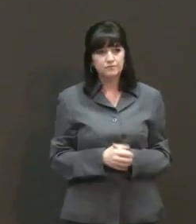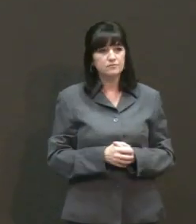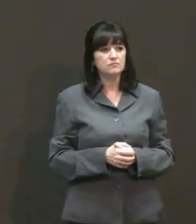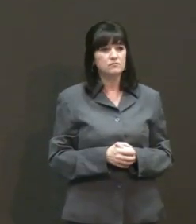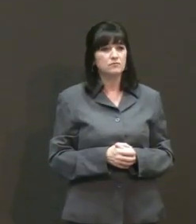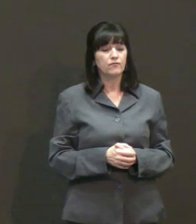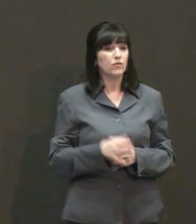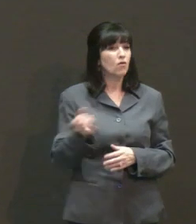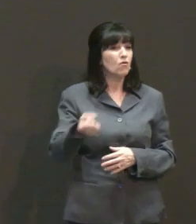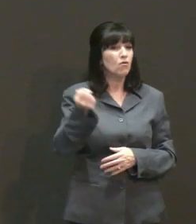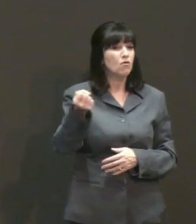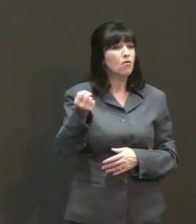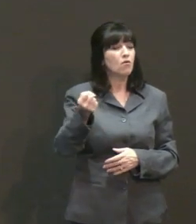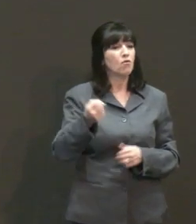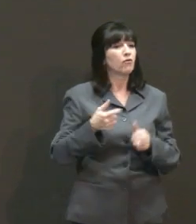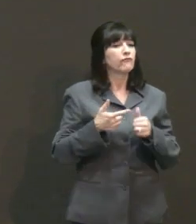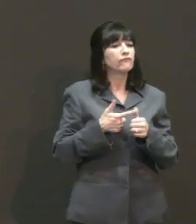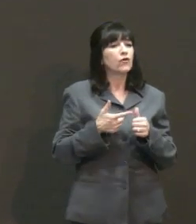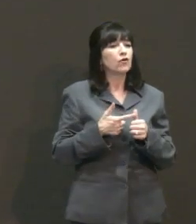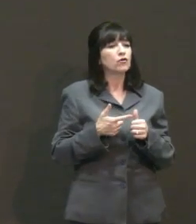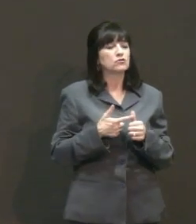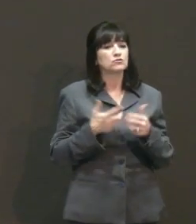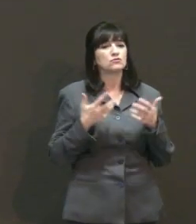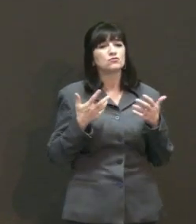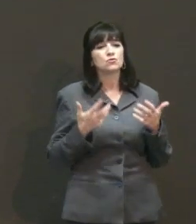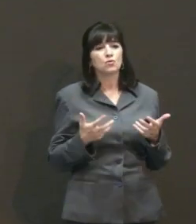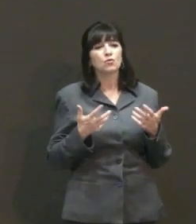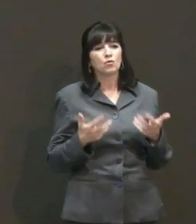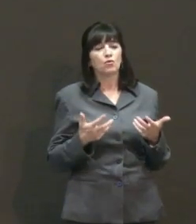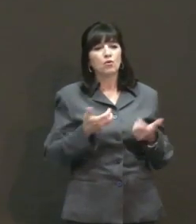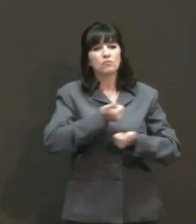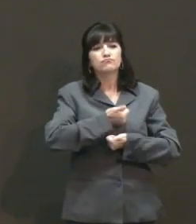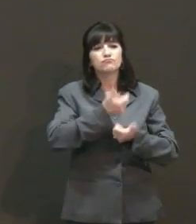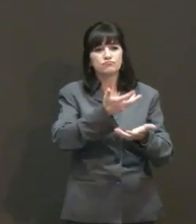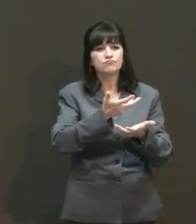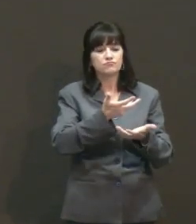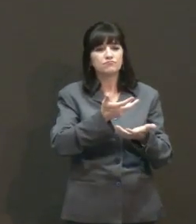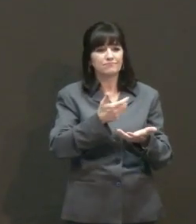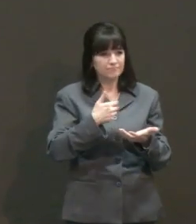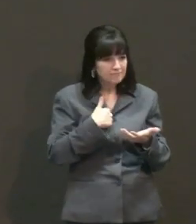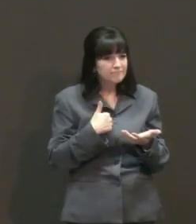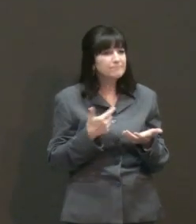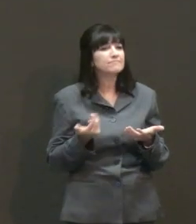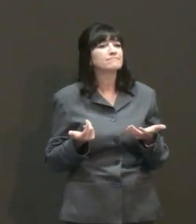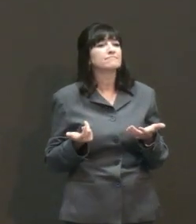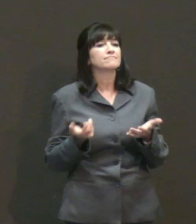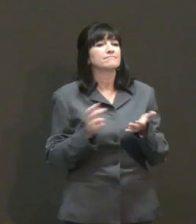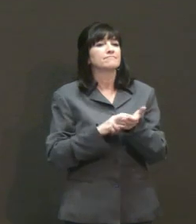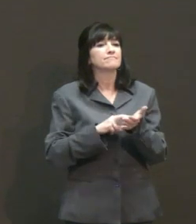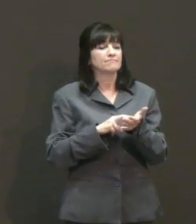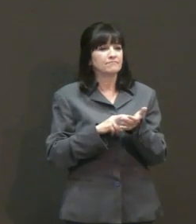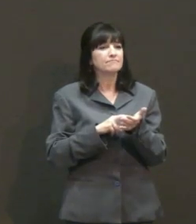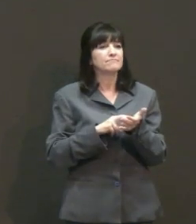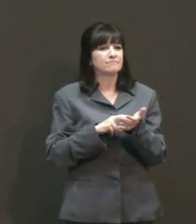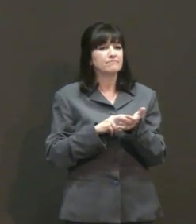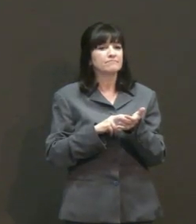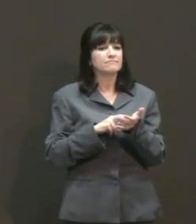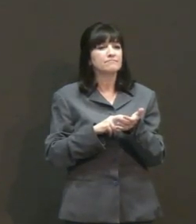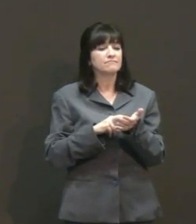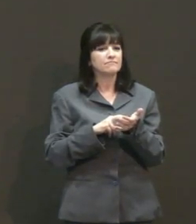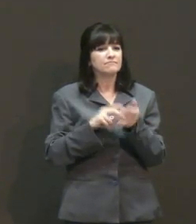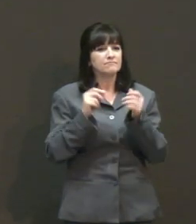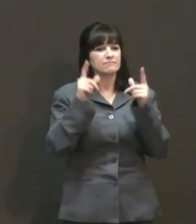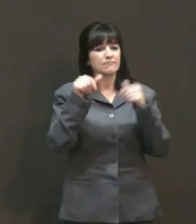make an observation, and that is, as I woke up this morning and maybe before going to bed last night, I